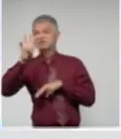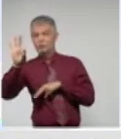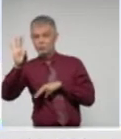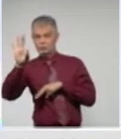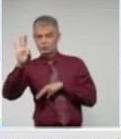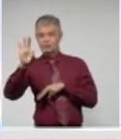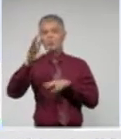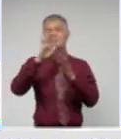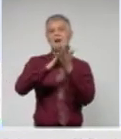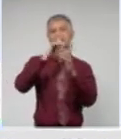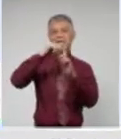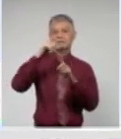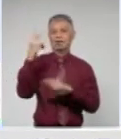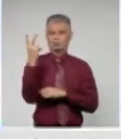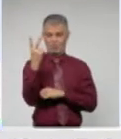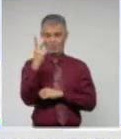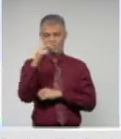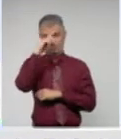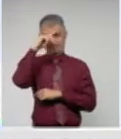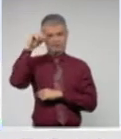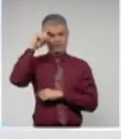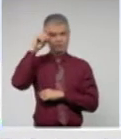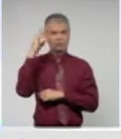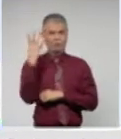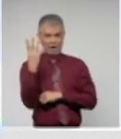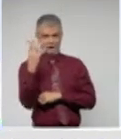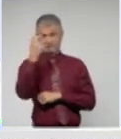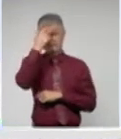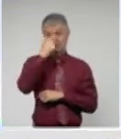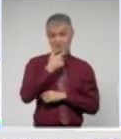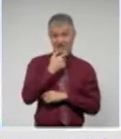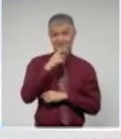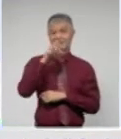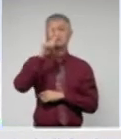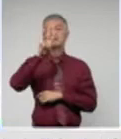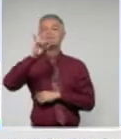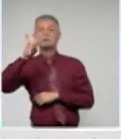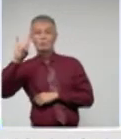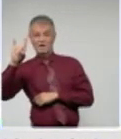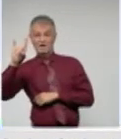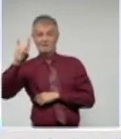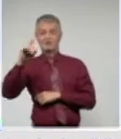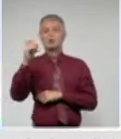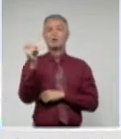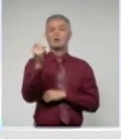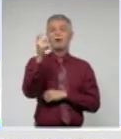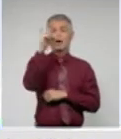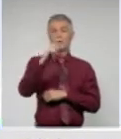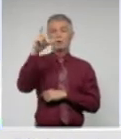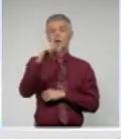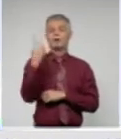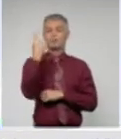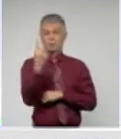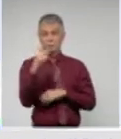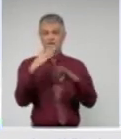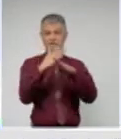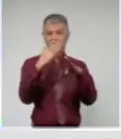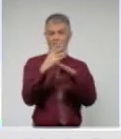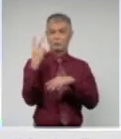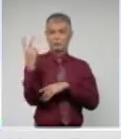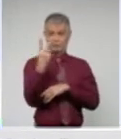serious patients passed to closely monitored. This is the situation in Cuba.